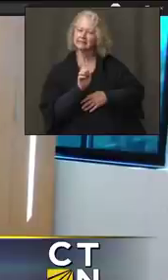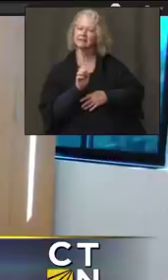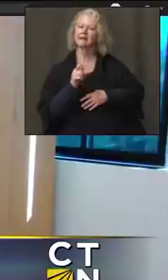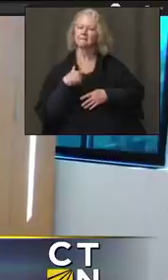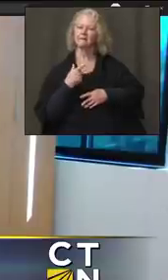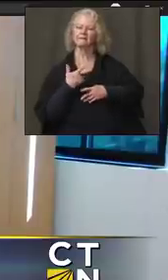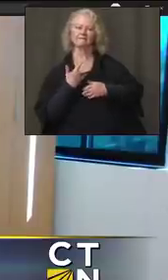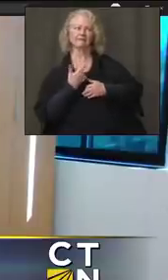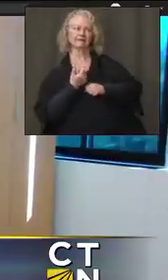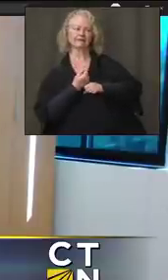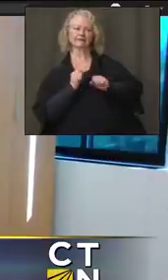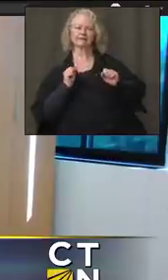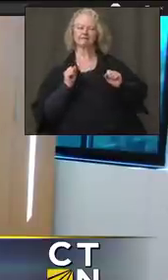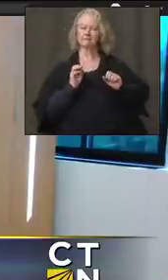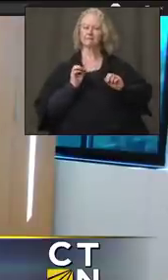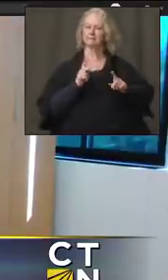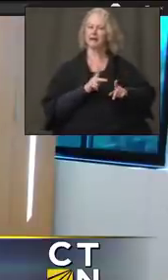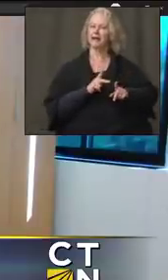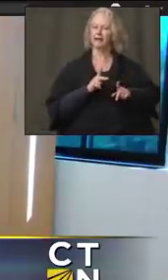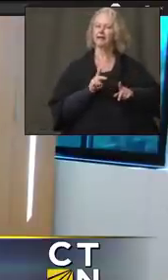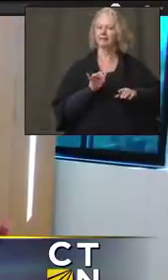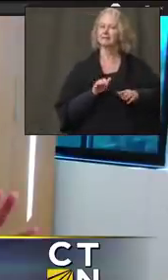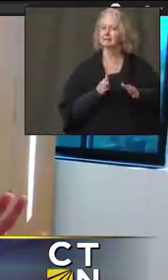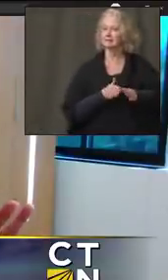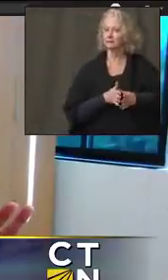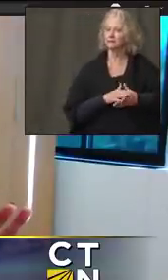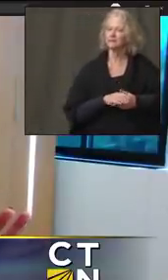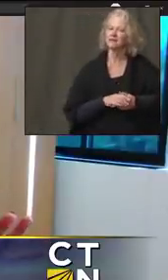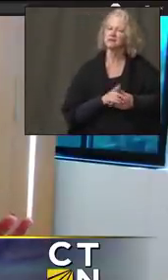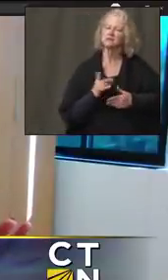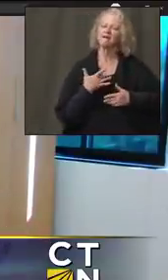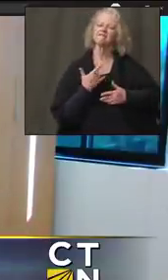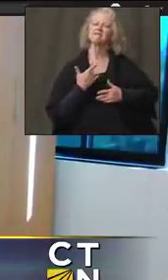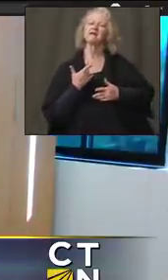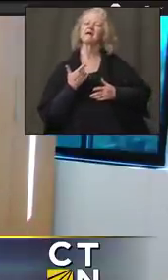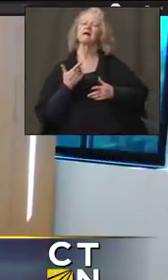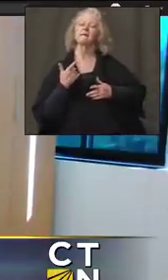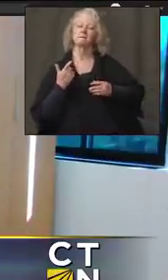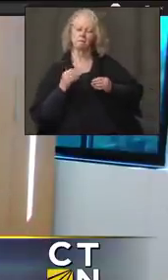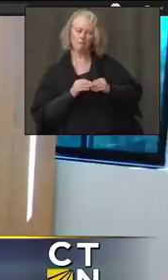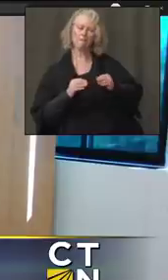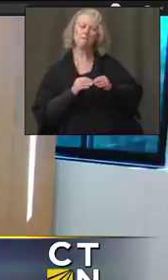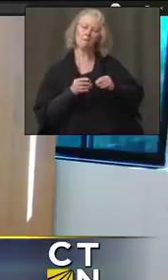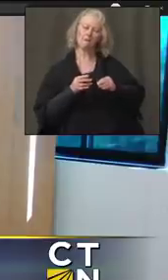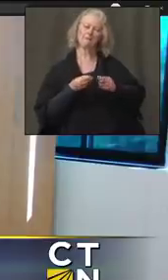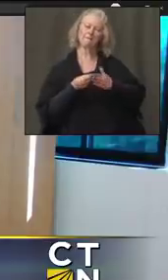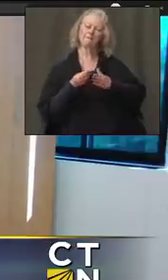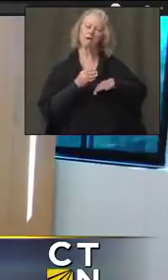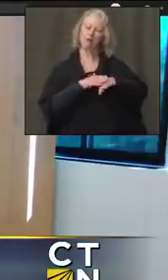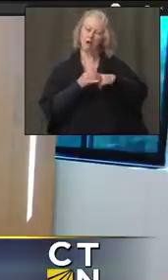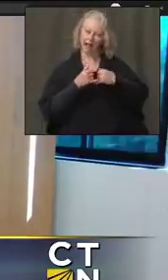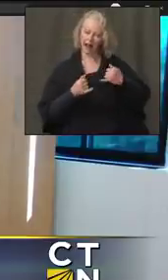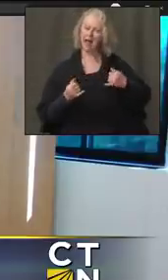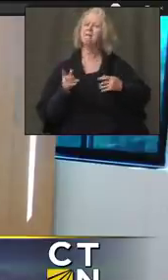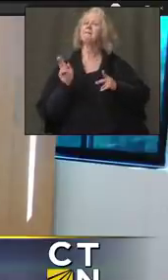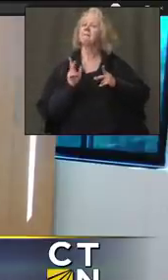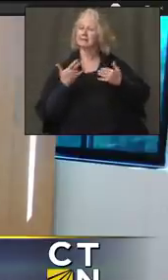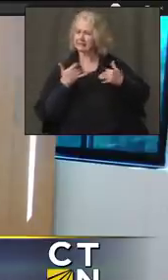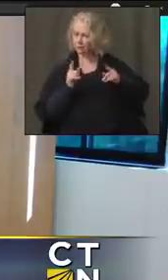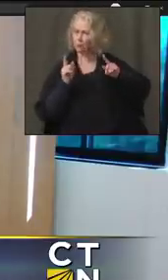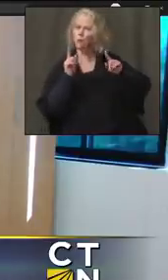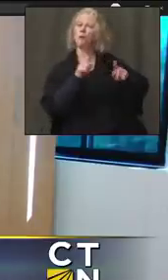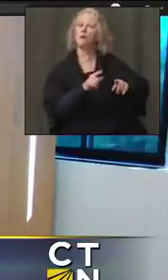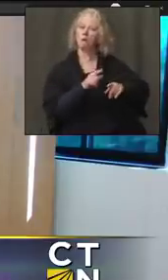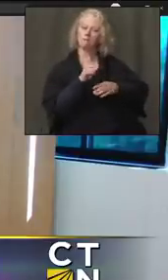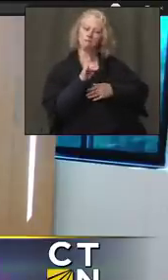back to life the way it was. So I think you'll see increase in online. You'll still see people going to retail and to malls, but you're going to